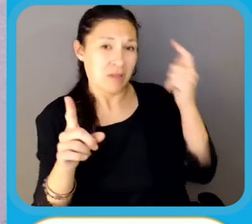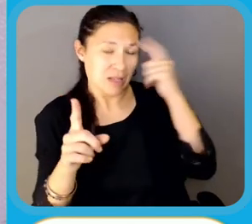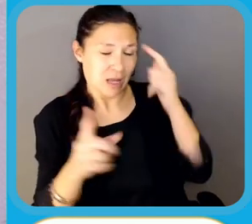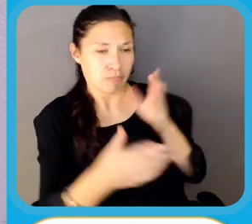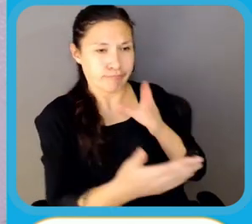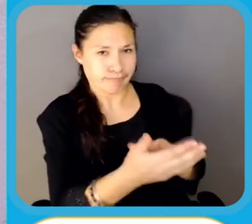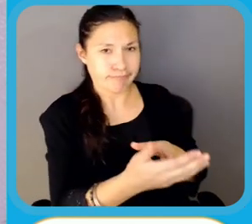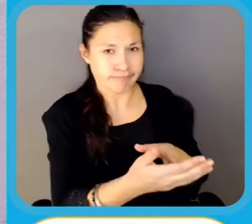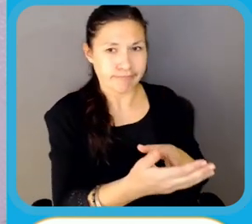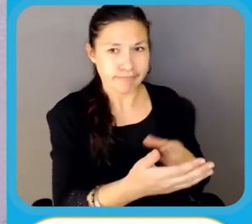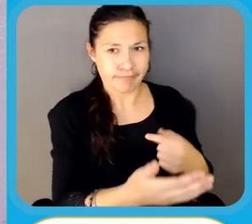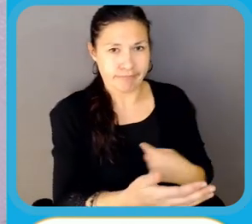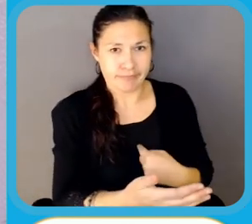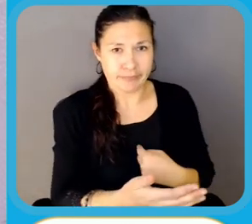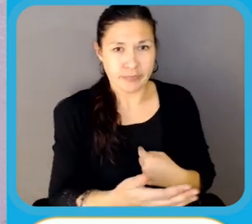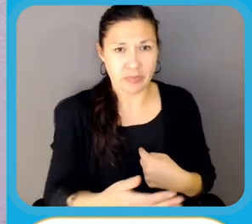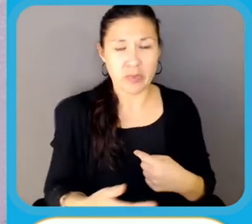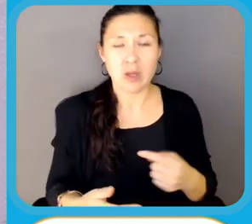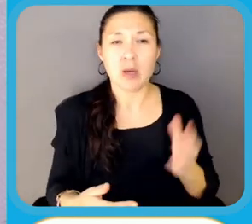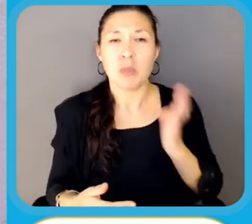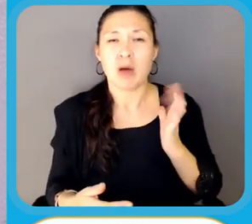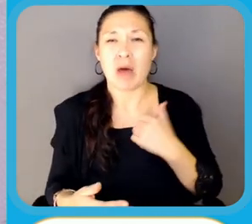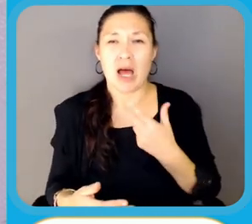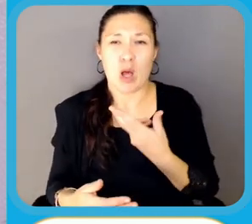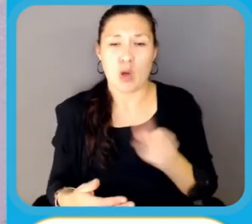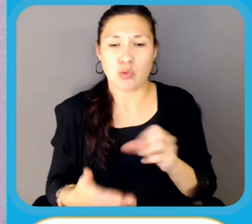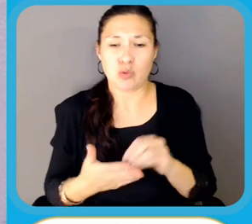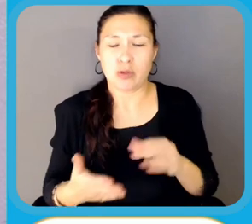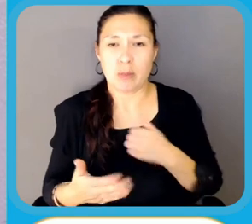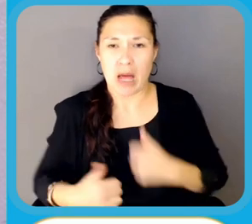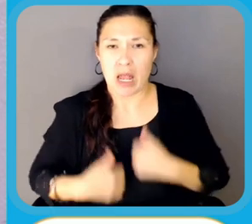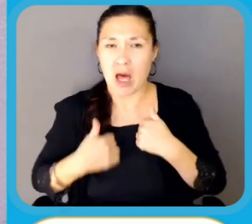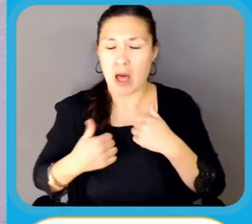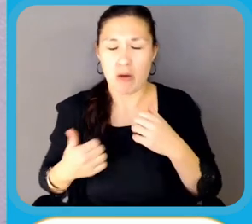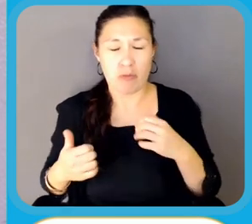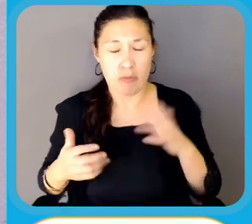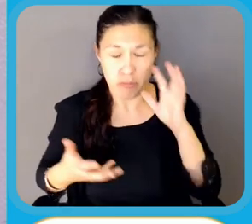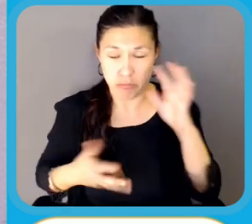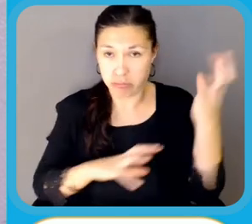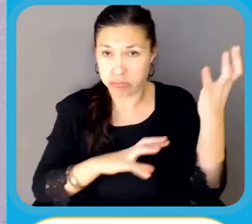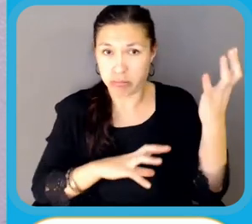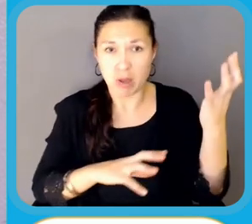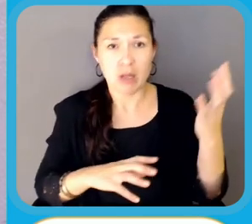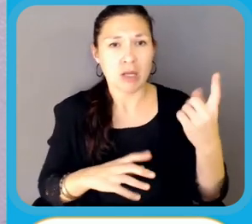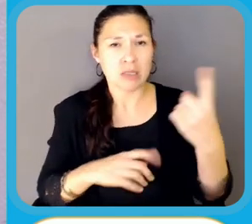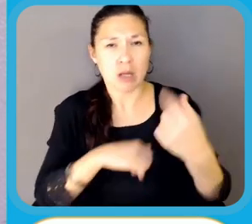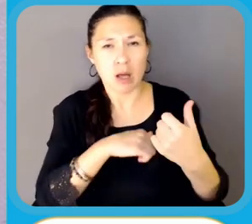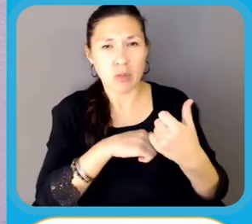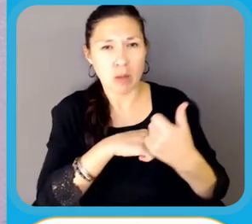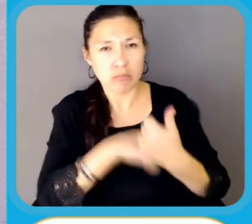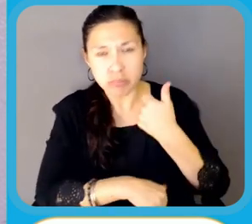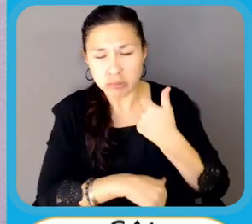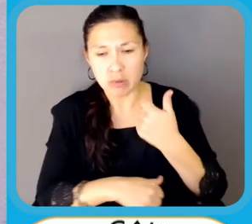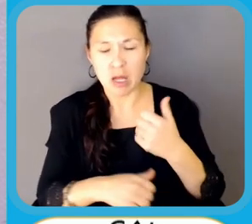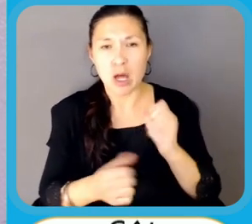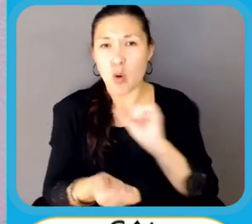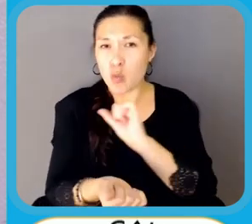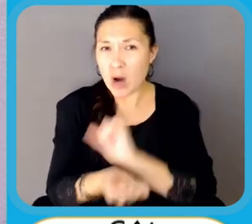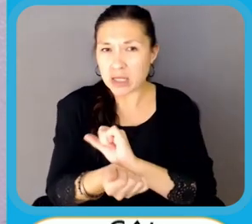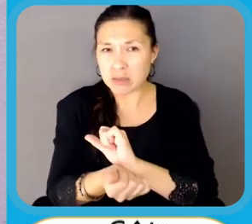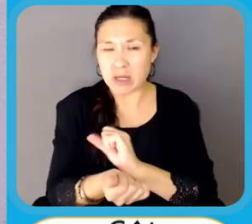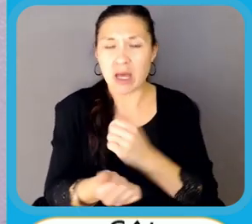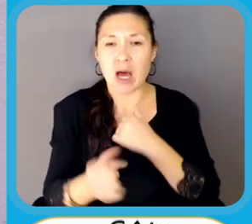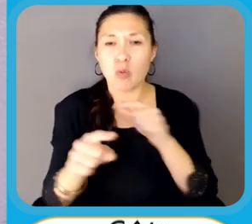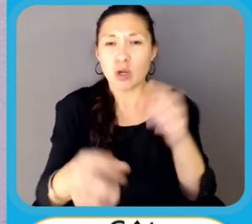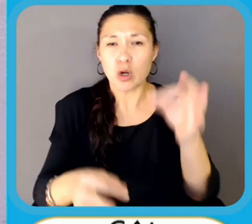a high school student, when my life was turned upside down. I was accused, arrested, tried as an adult, and ultimately